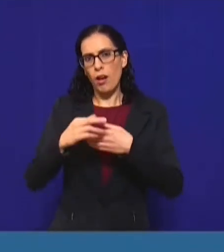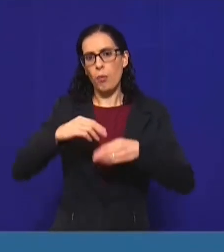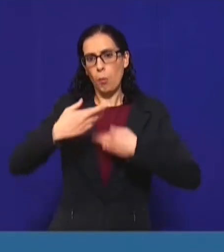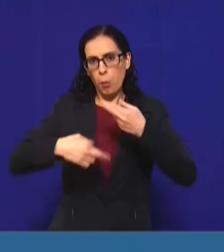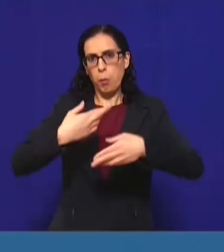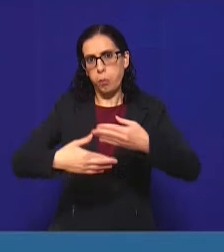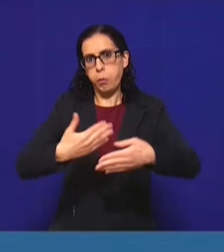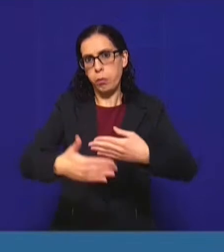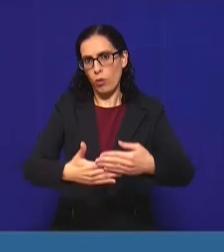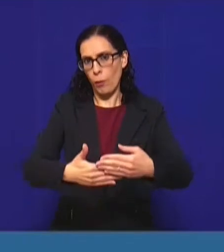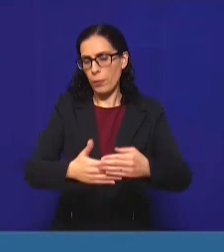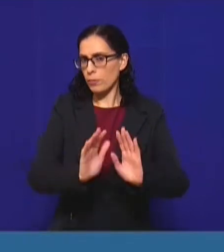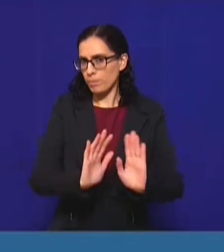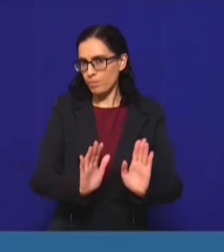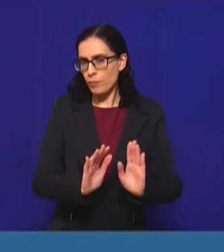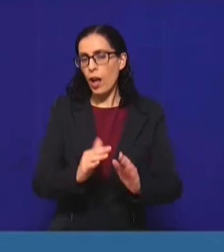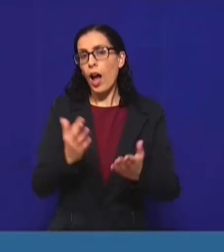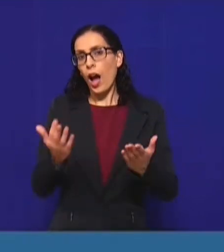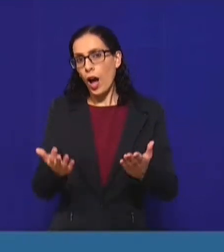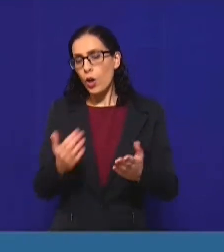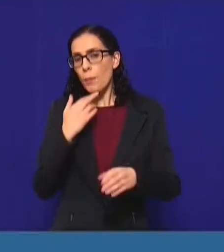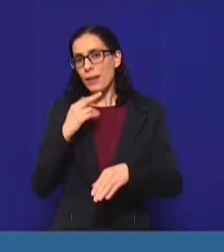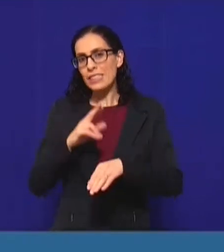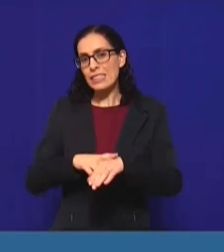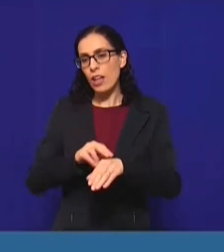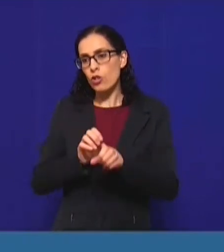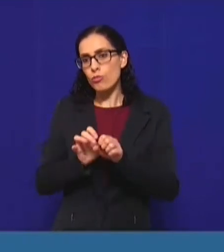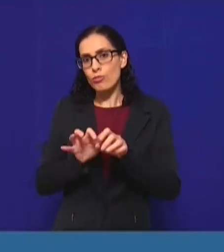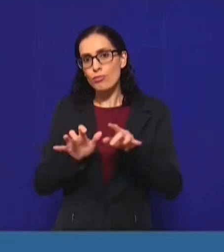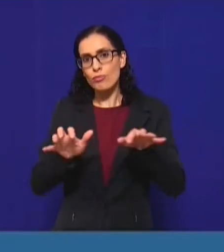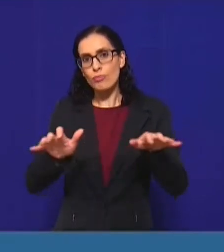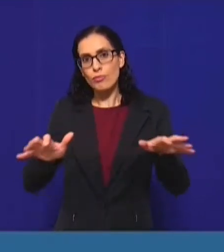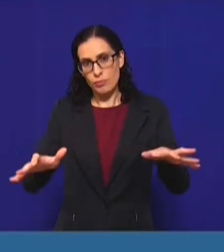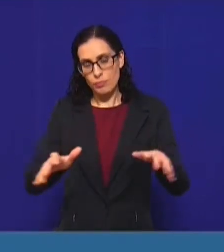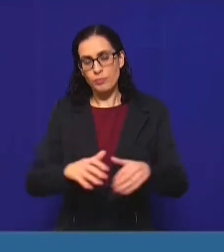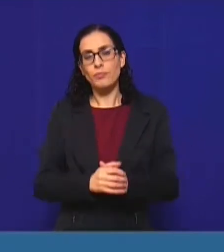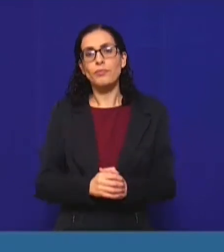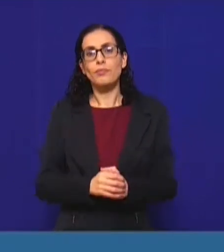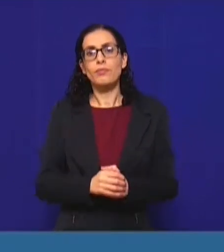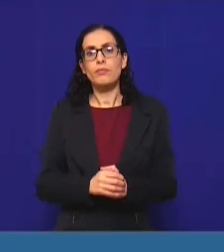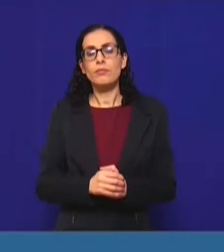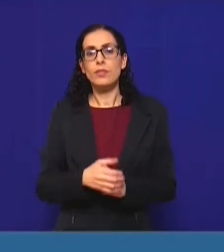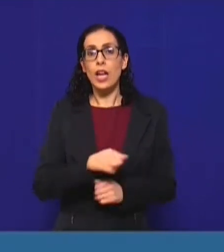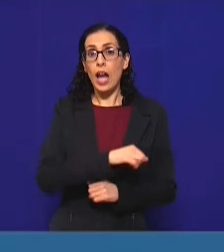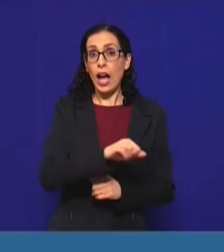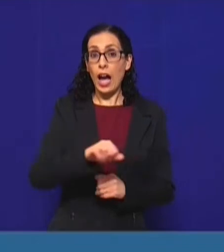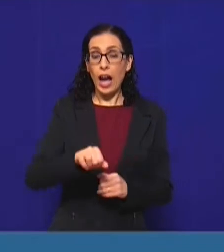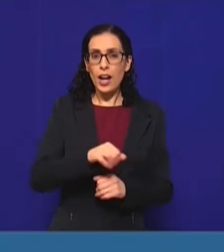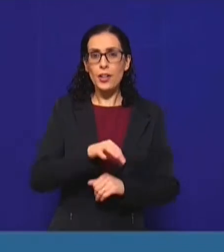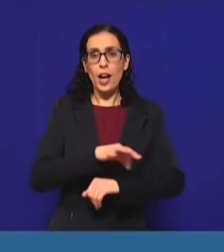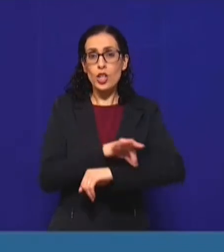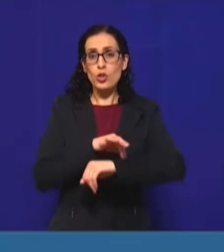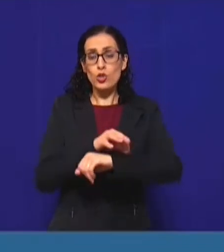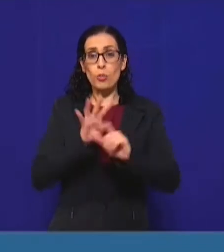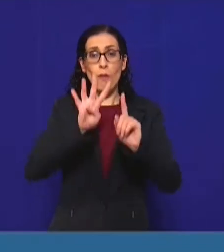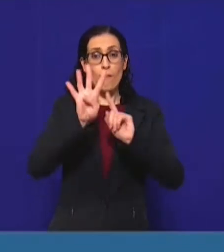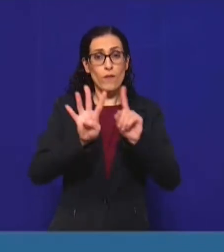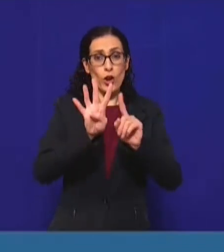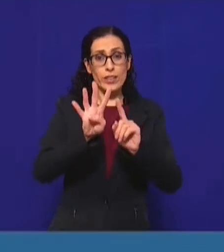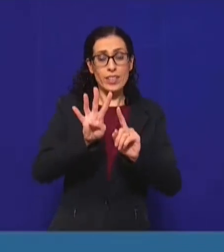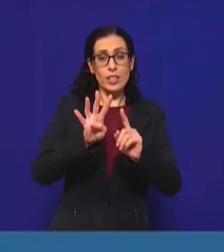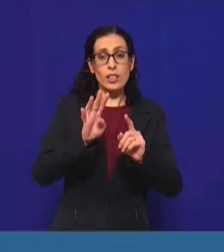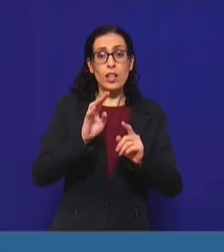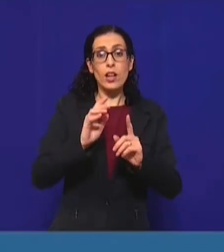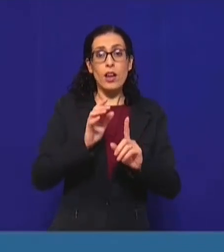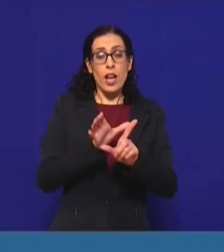Allura eventwalment ma jkunx qiegħed jista' jinfetta lil persuni oħrajn. Aħna nieħdu 14 il-ġurnata ta'